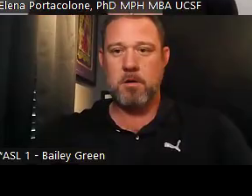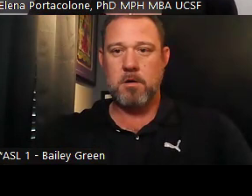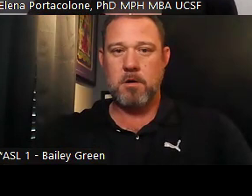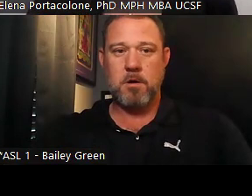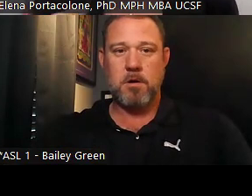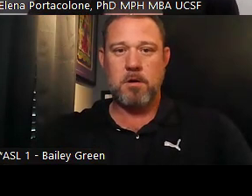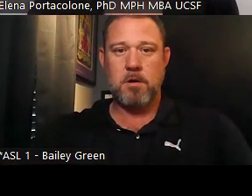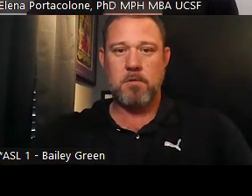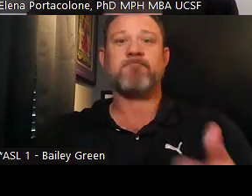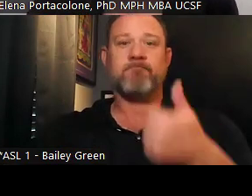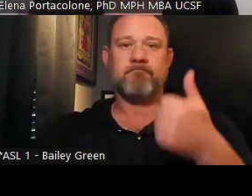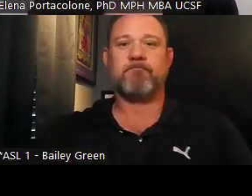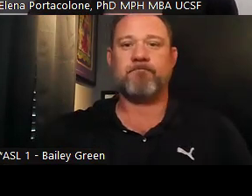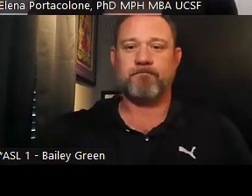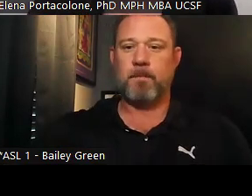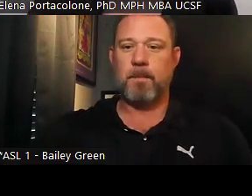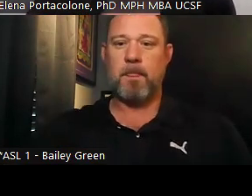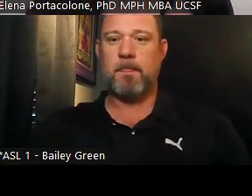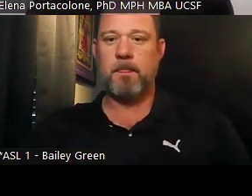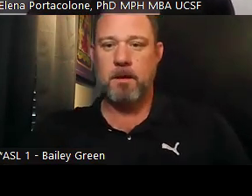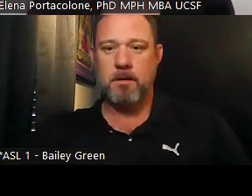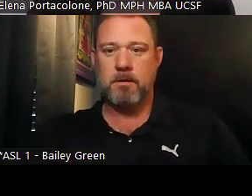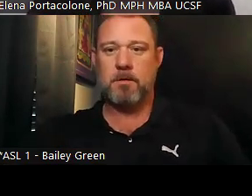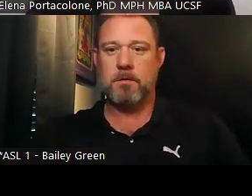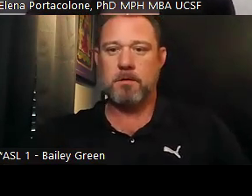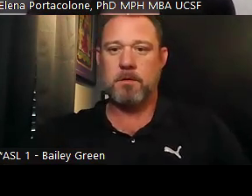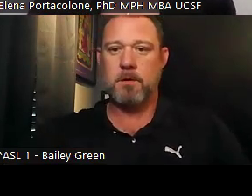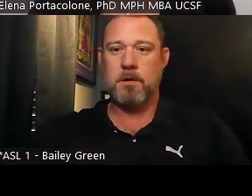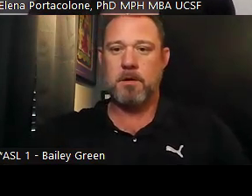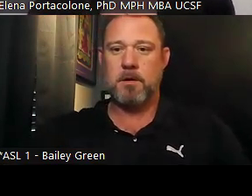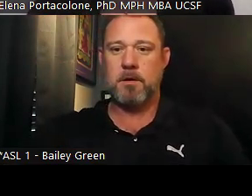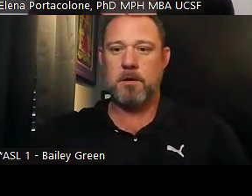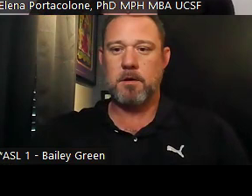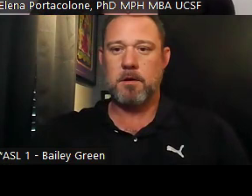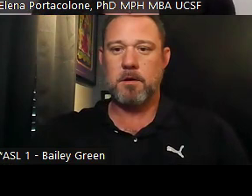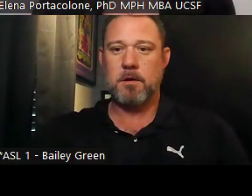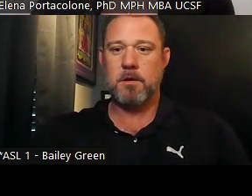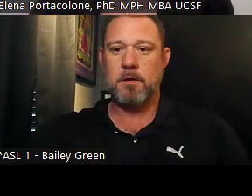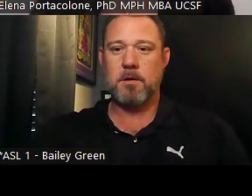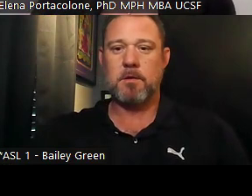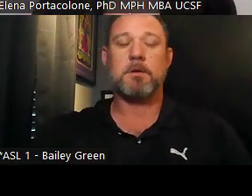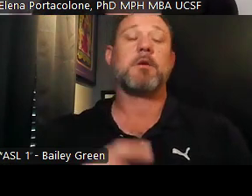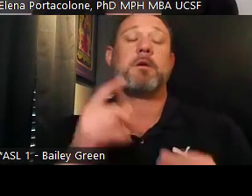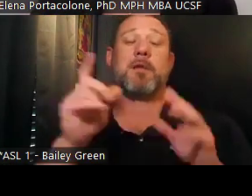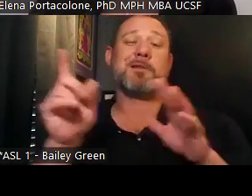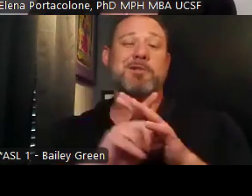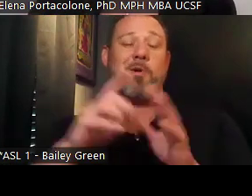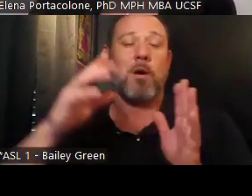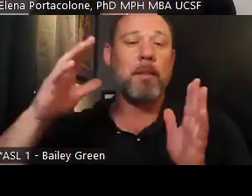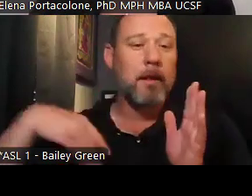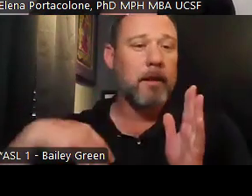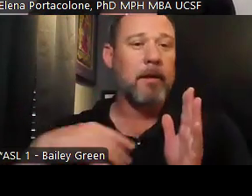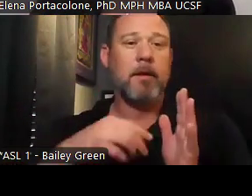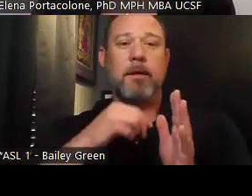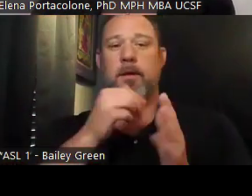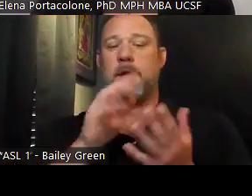really invested in the well-being of the person. So they do their work, but they show up late, they don't